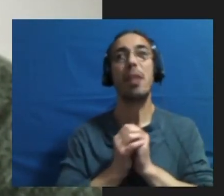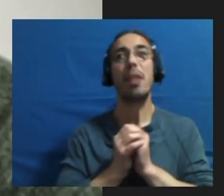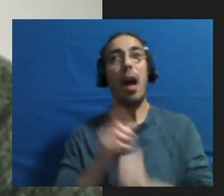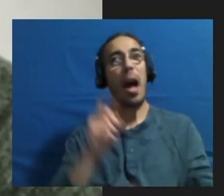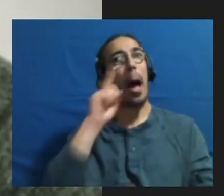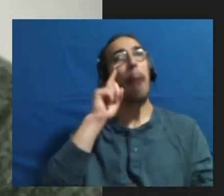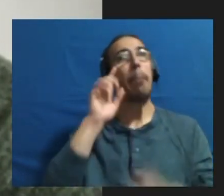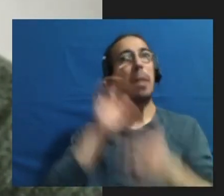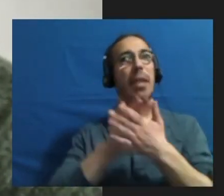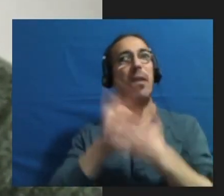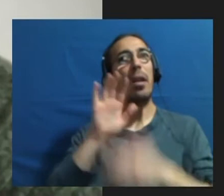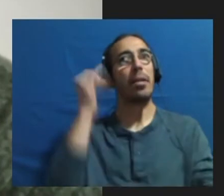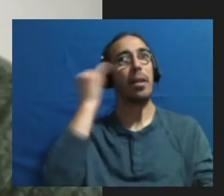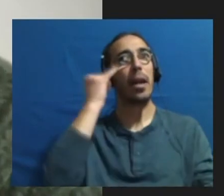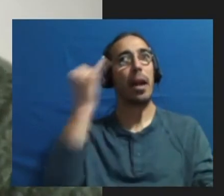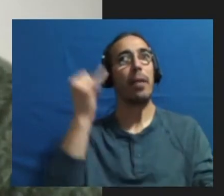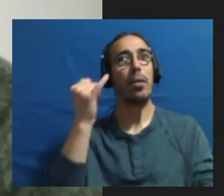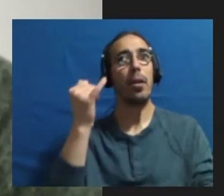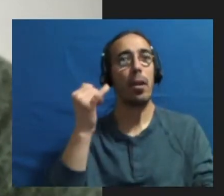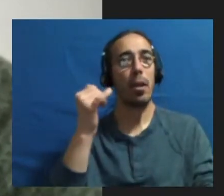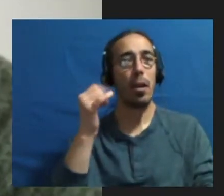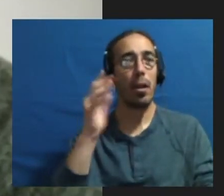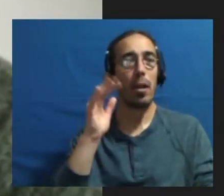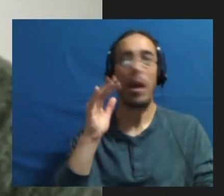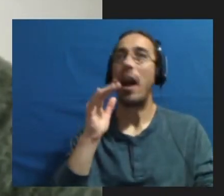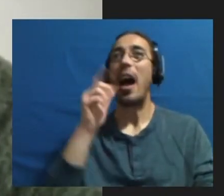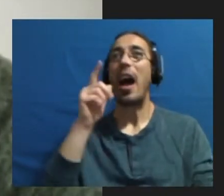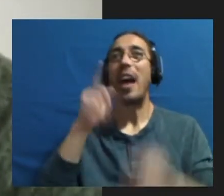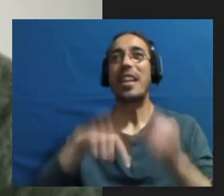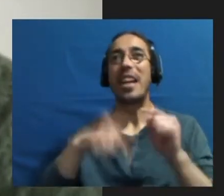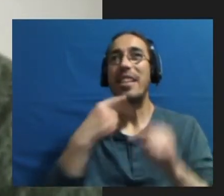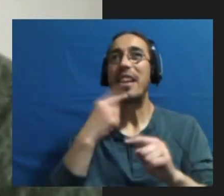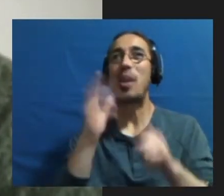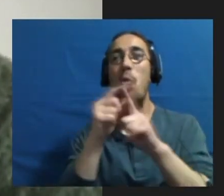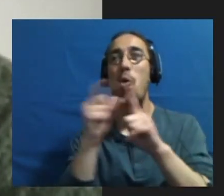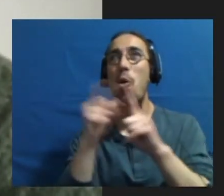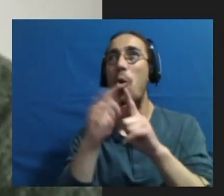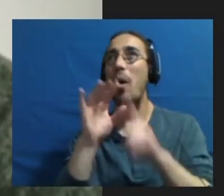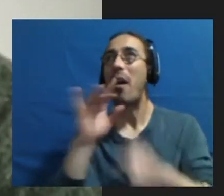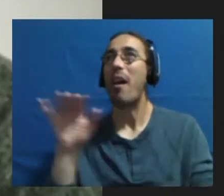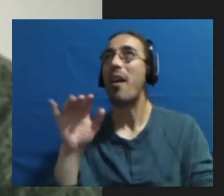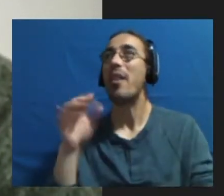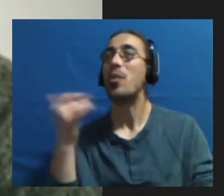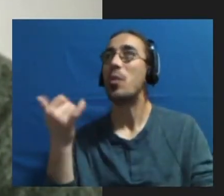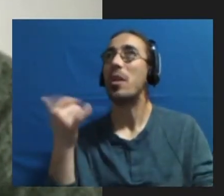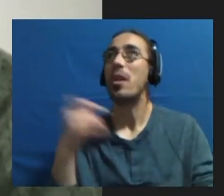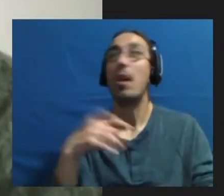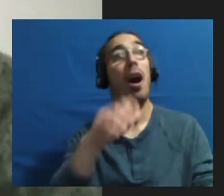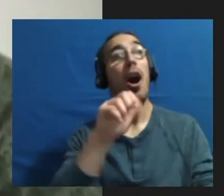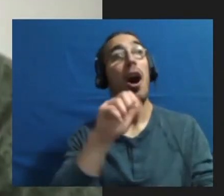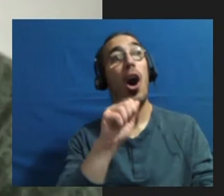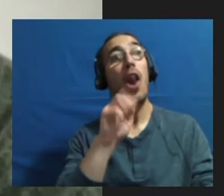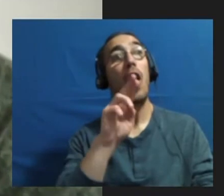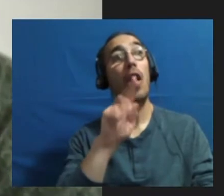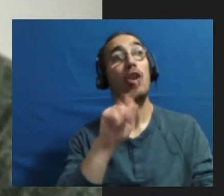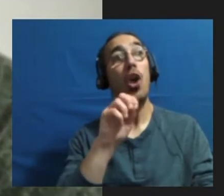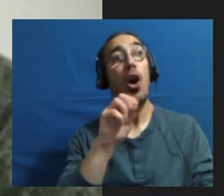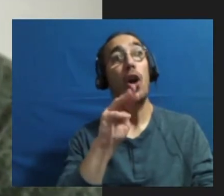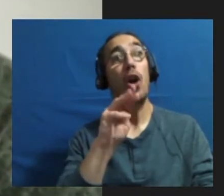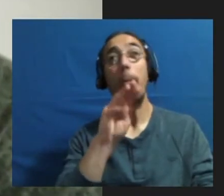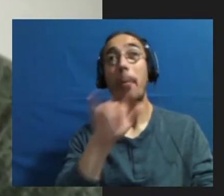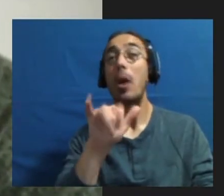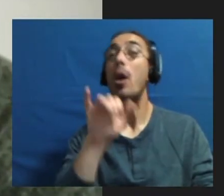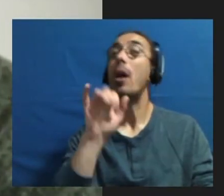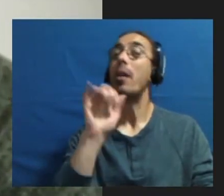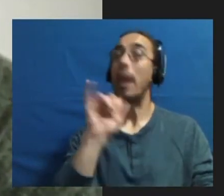au- autom I can't even pronounce the word today. Be Autonomy. being self-sufficient,